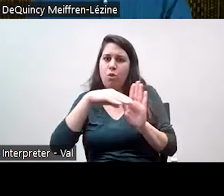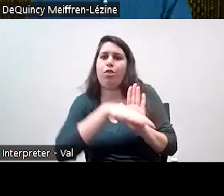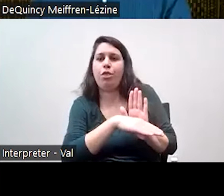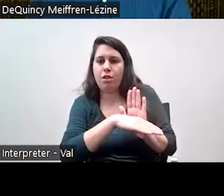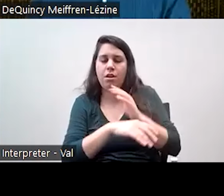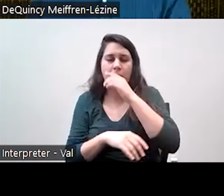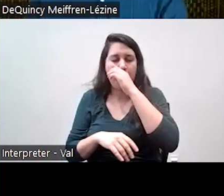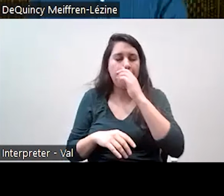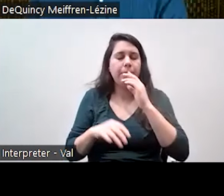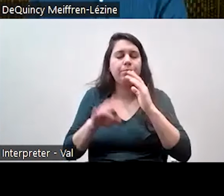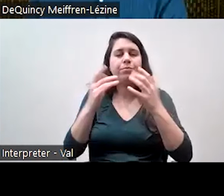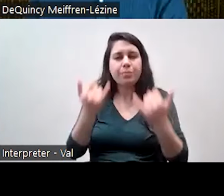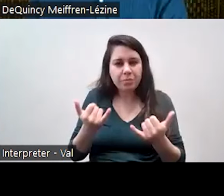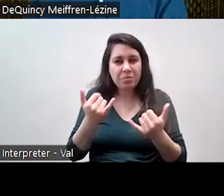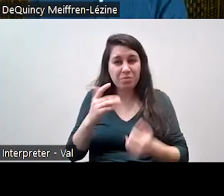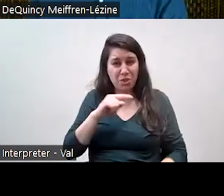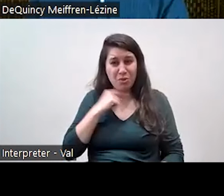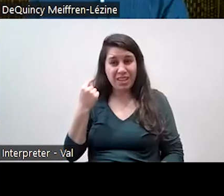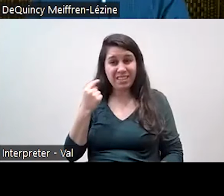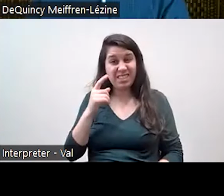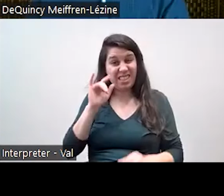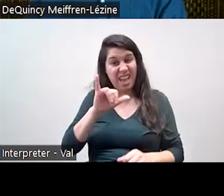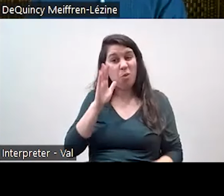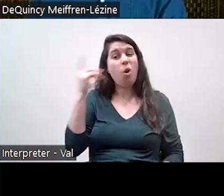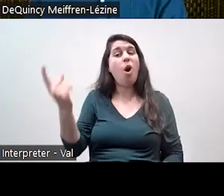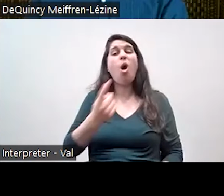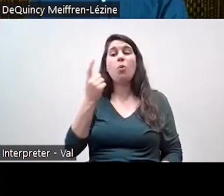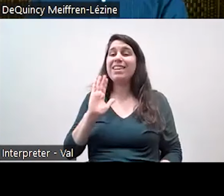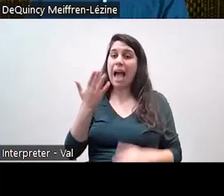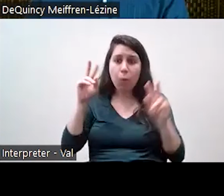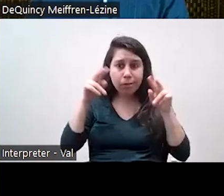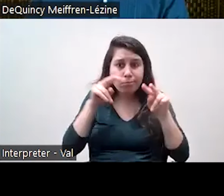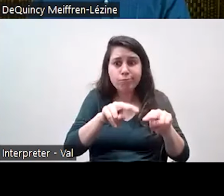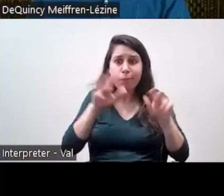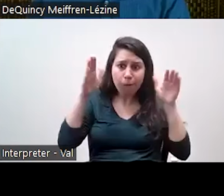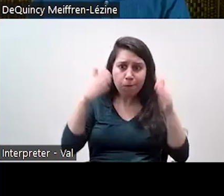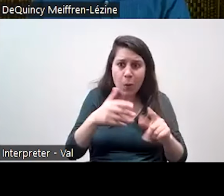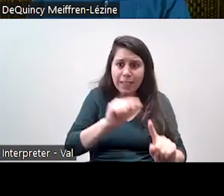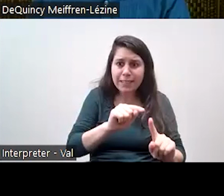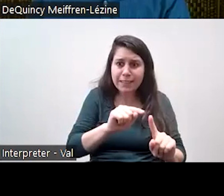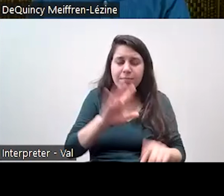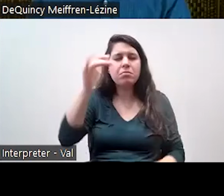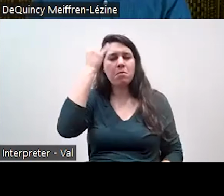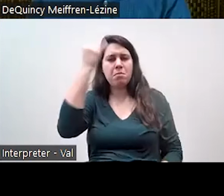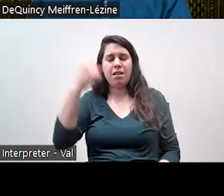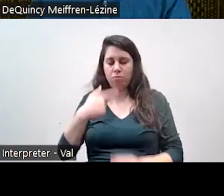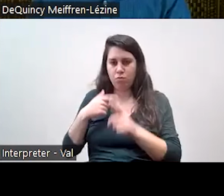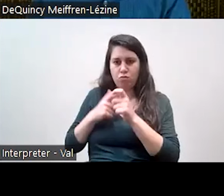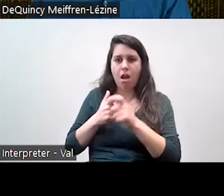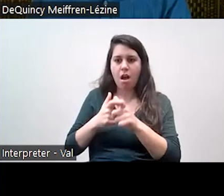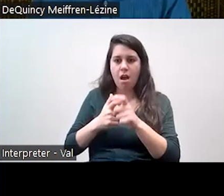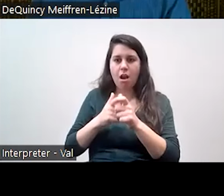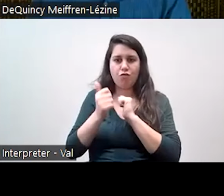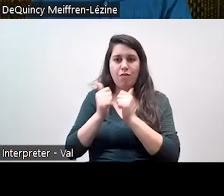So we have to ask, is risk going to be the focus forever? You might imagine if you are running a race and you